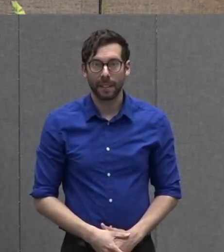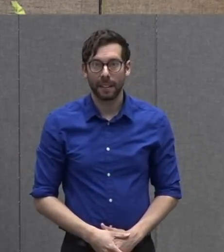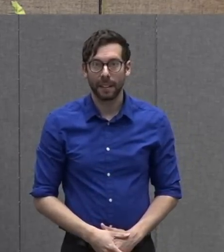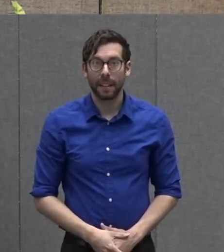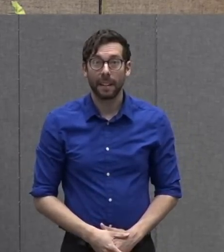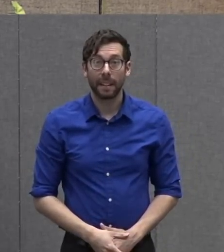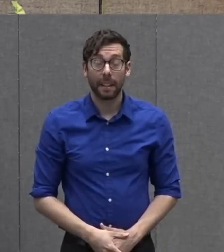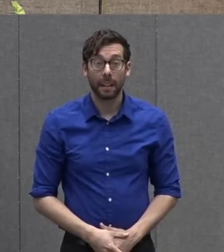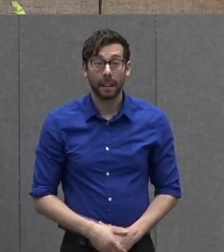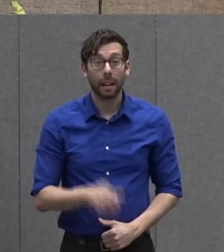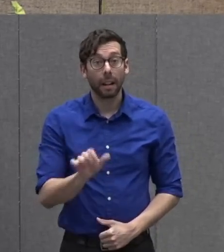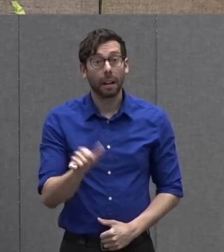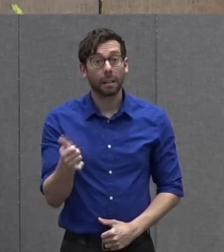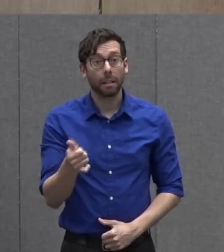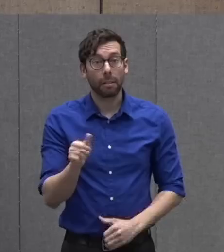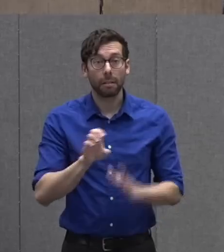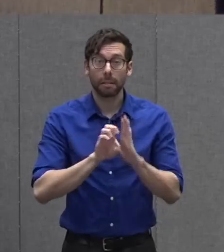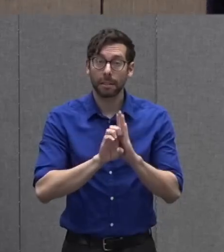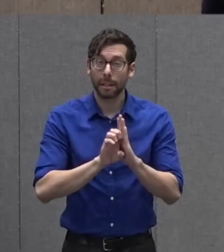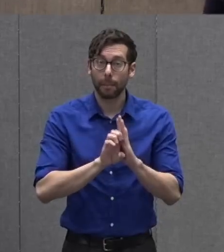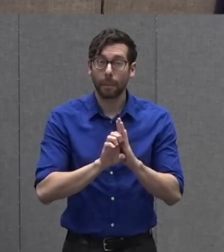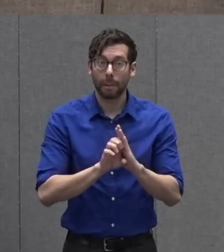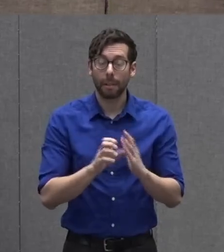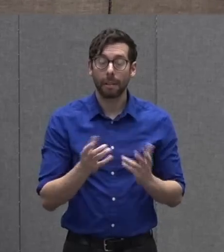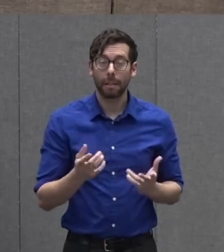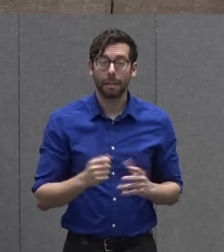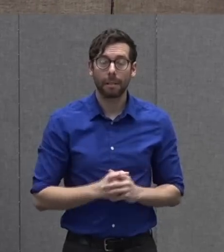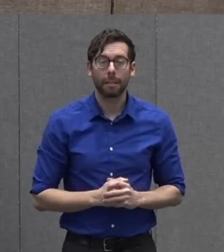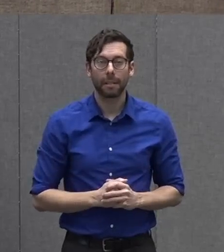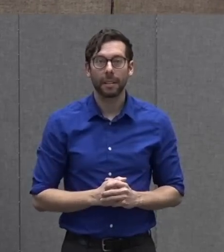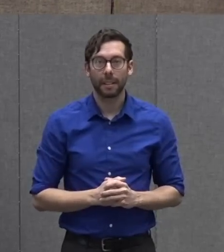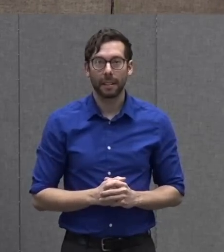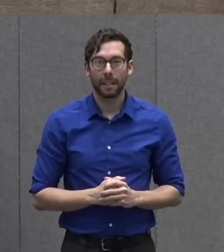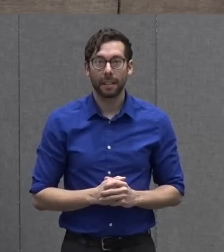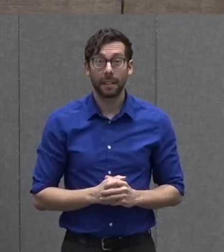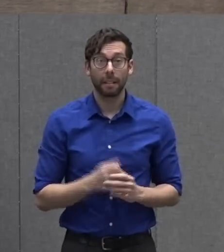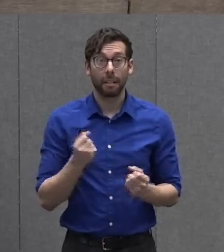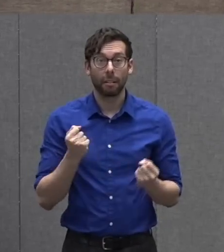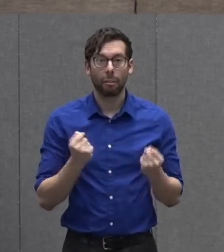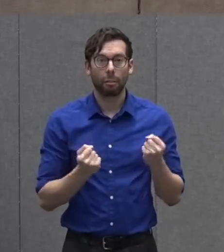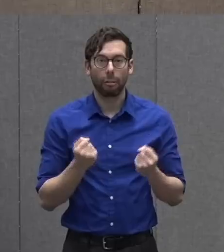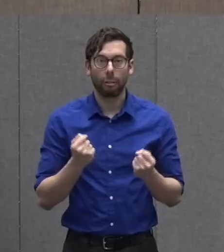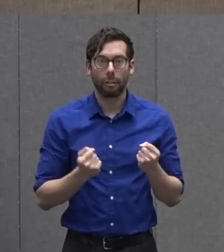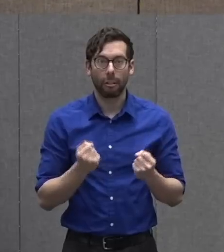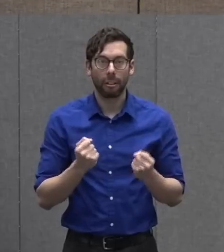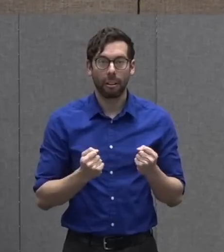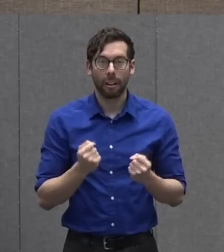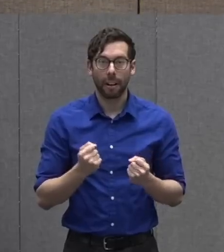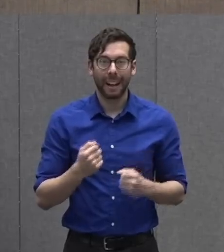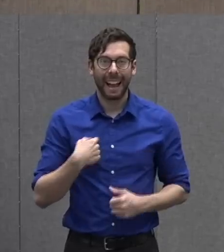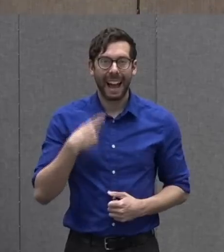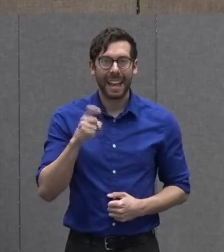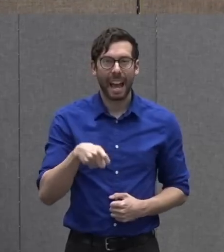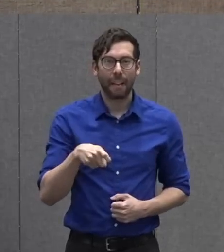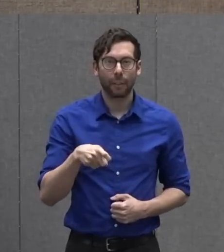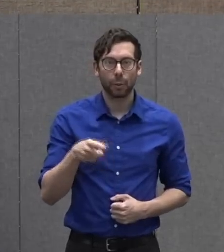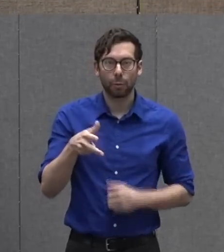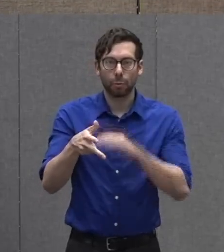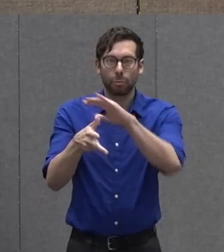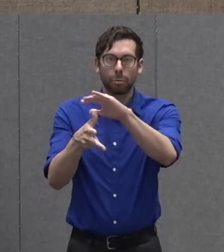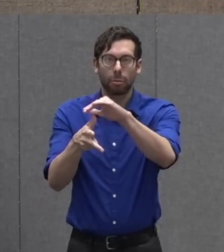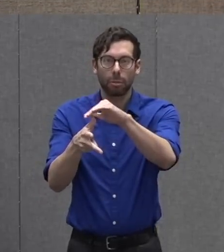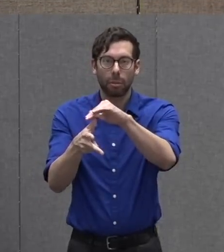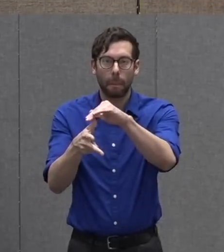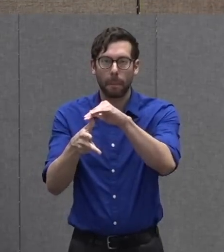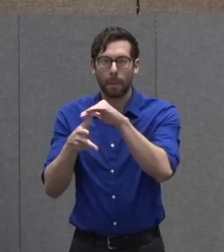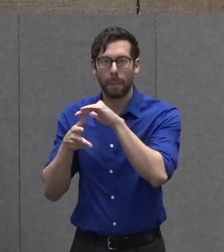So that's another example. Or I have this car that I need to pull back on,